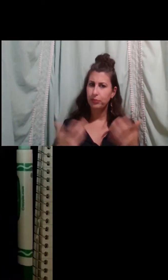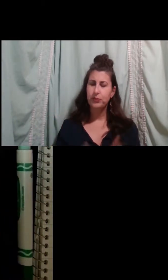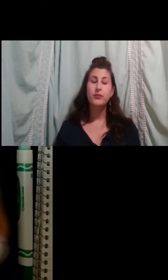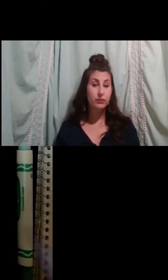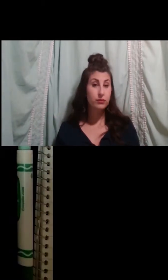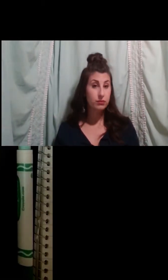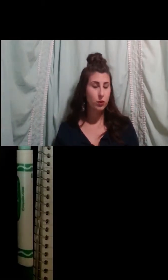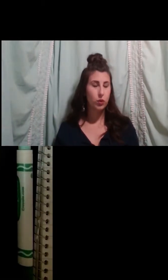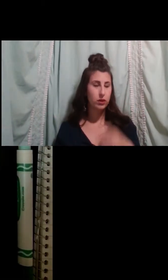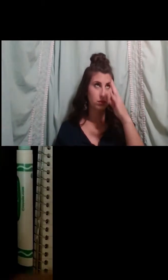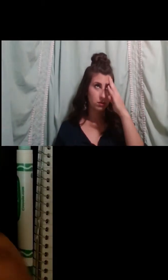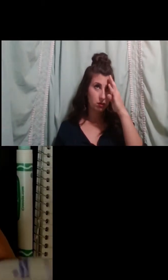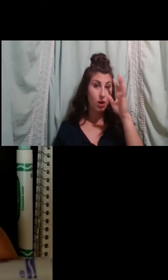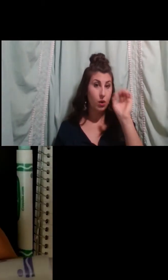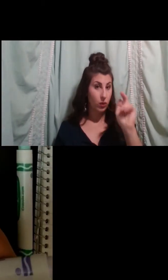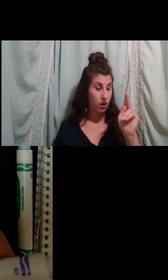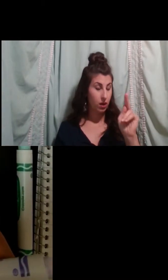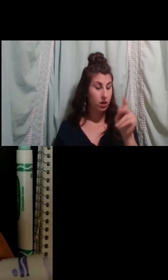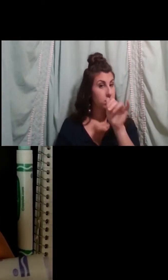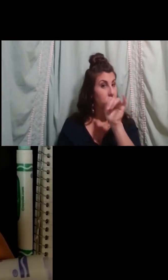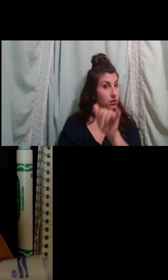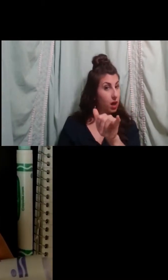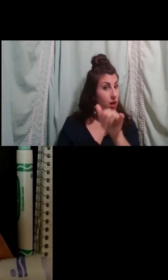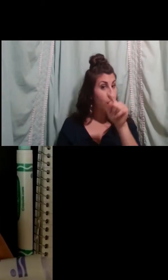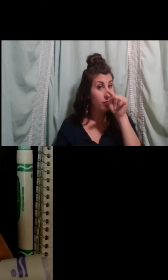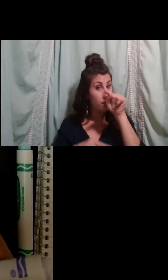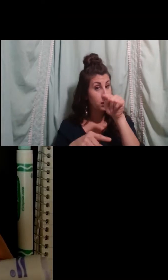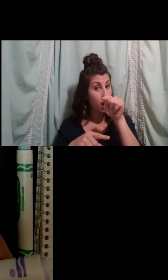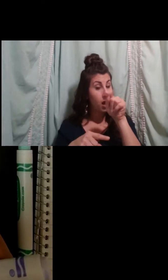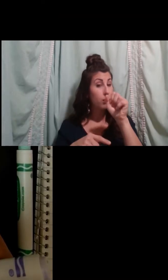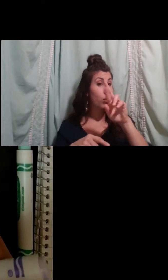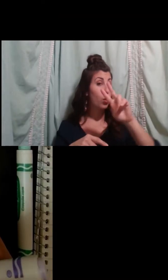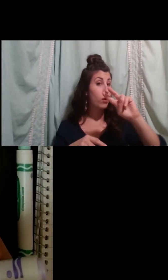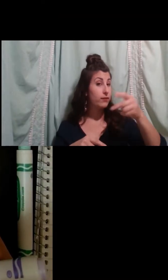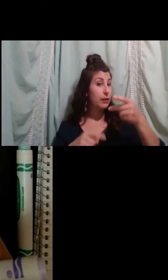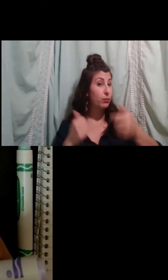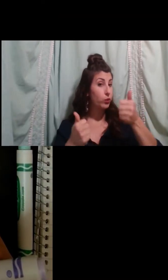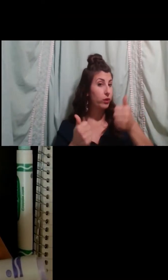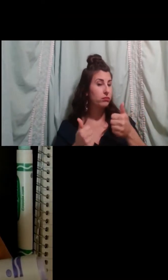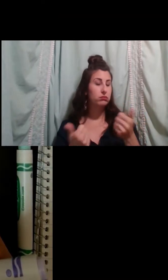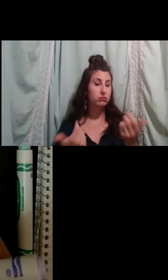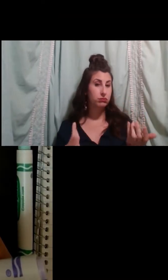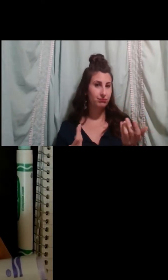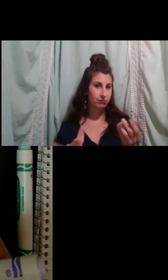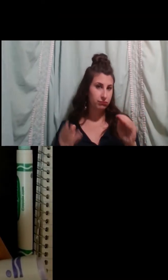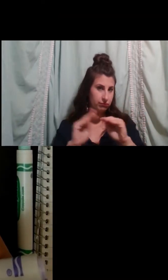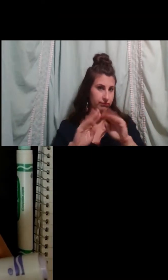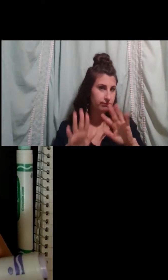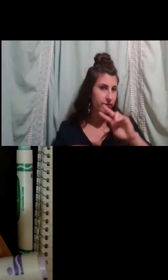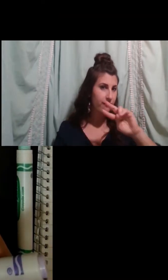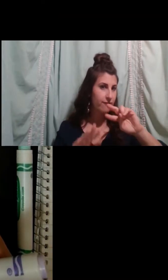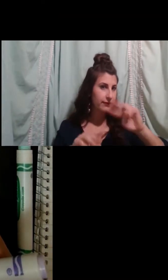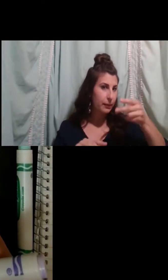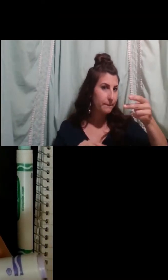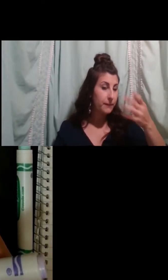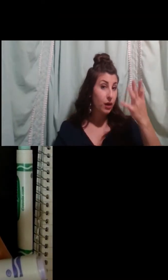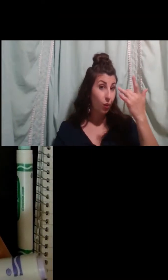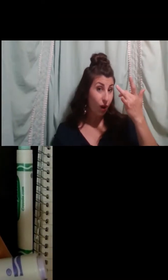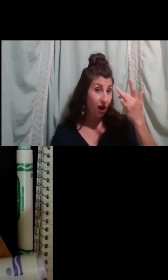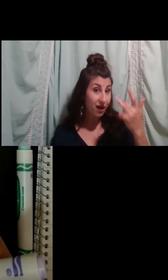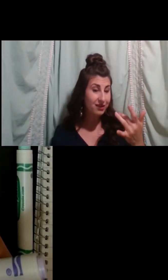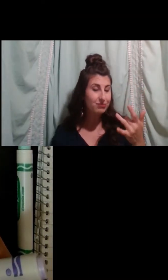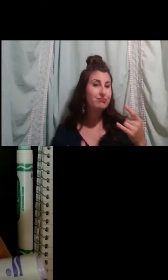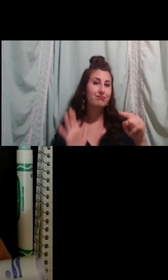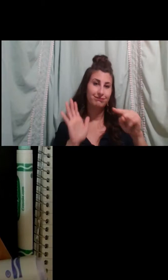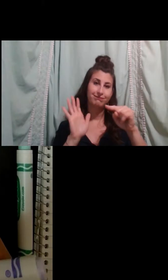Okay, I'm going to ask myself, is this one going to stay on top or is it going to flip to the bottom? It's going to flip. Why